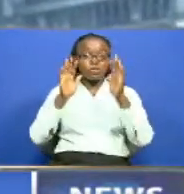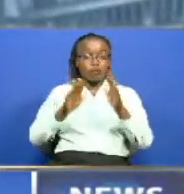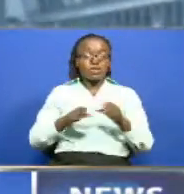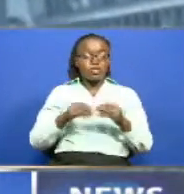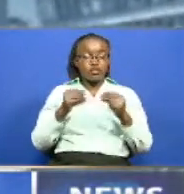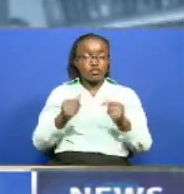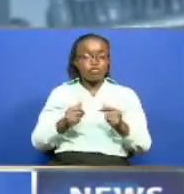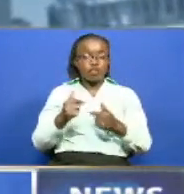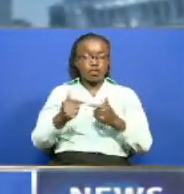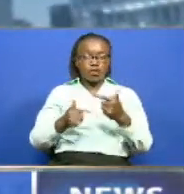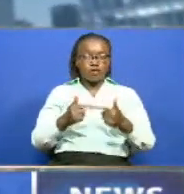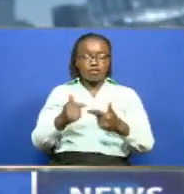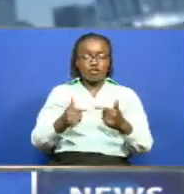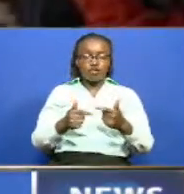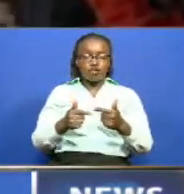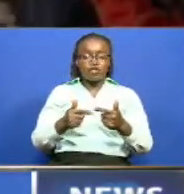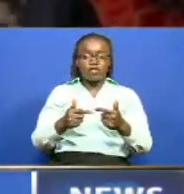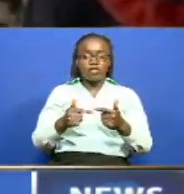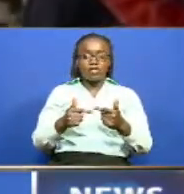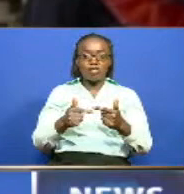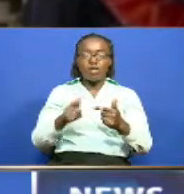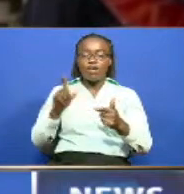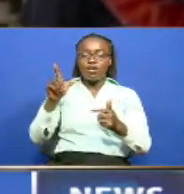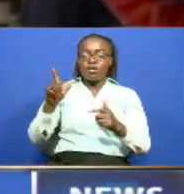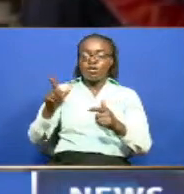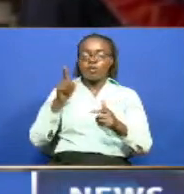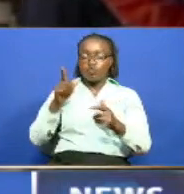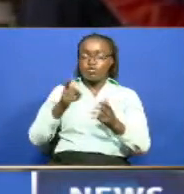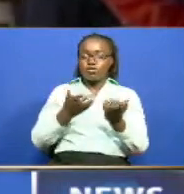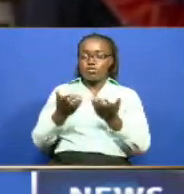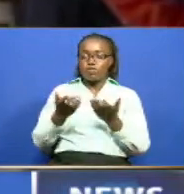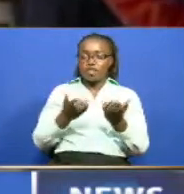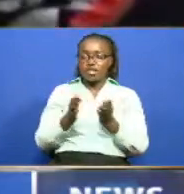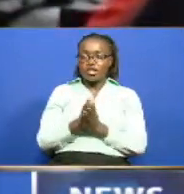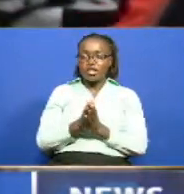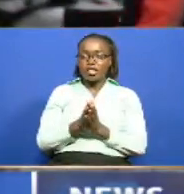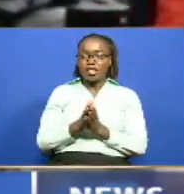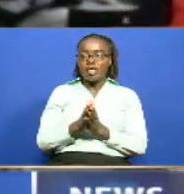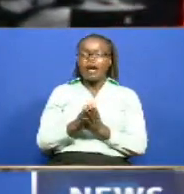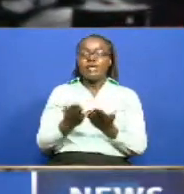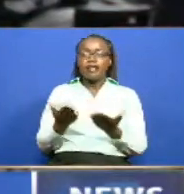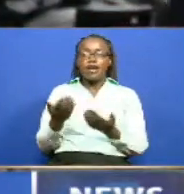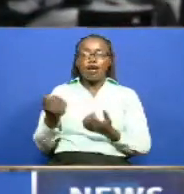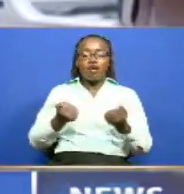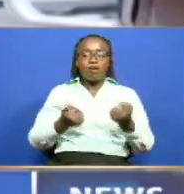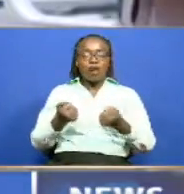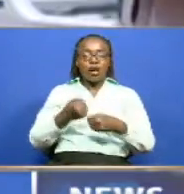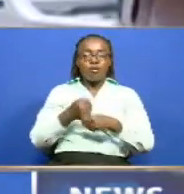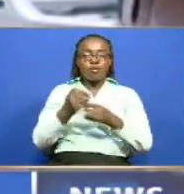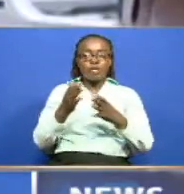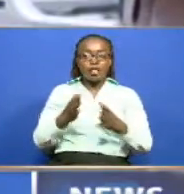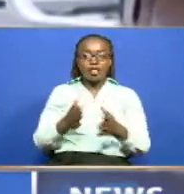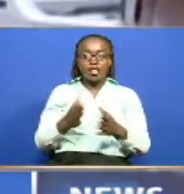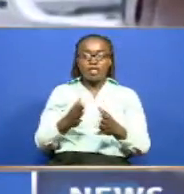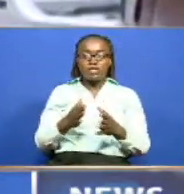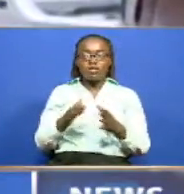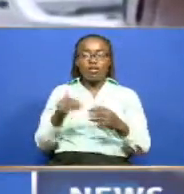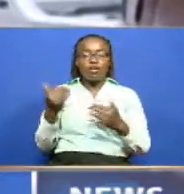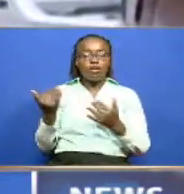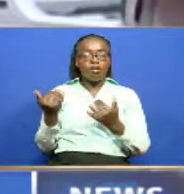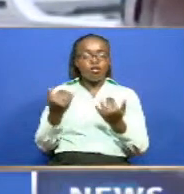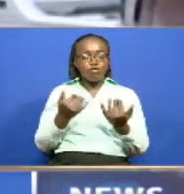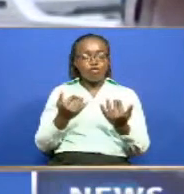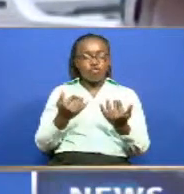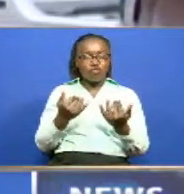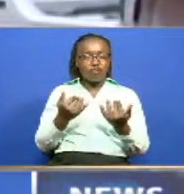the ongoing blow to trade. Meanwhile, major car makers are suing the U.S. government over import taxes it has imposed